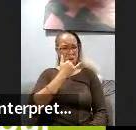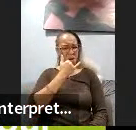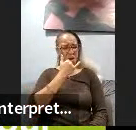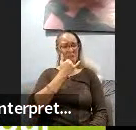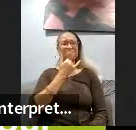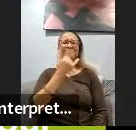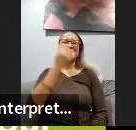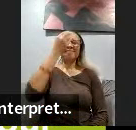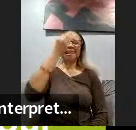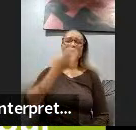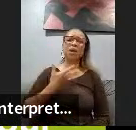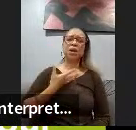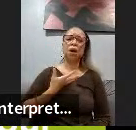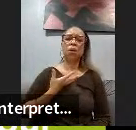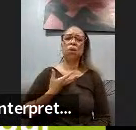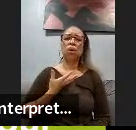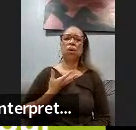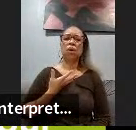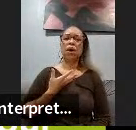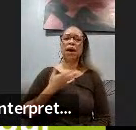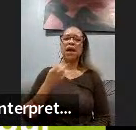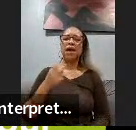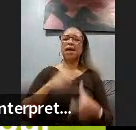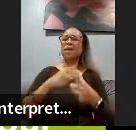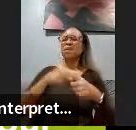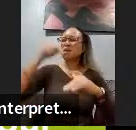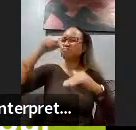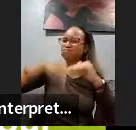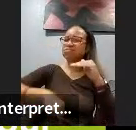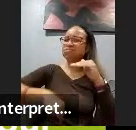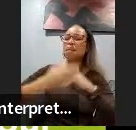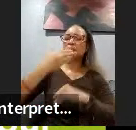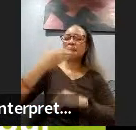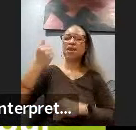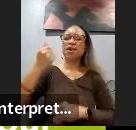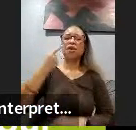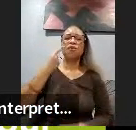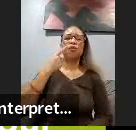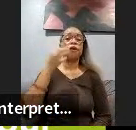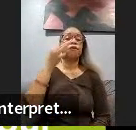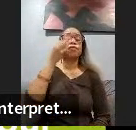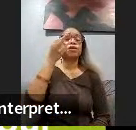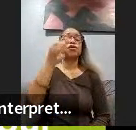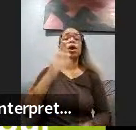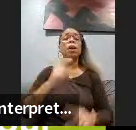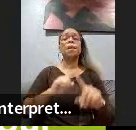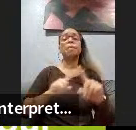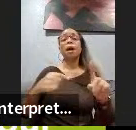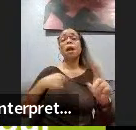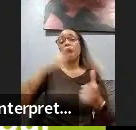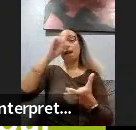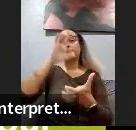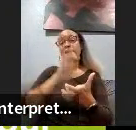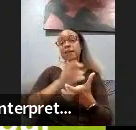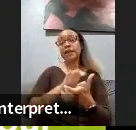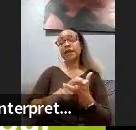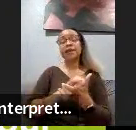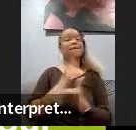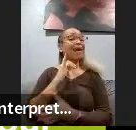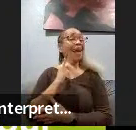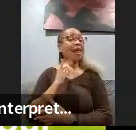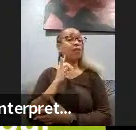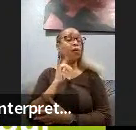and we'll take a deeper dive for the future. But I believe in